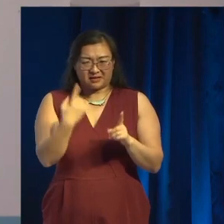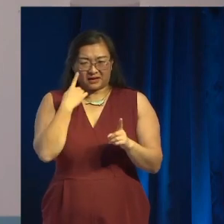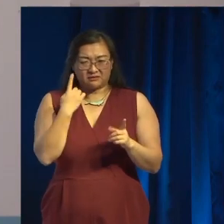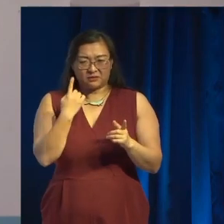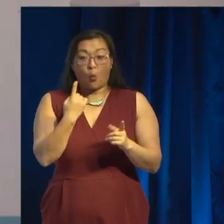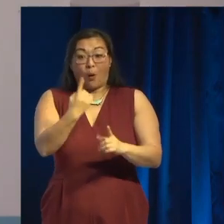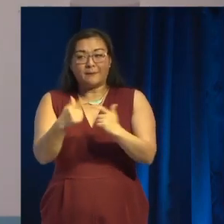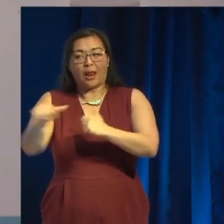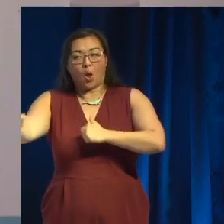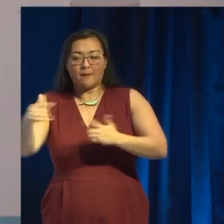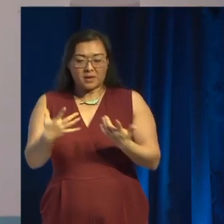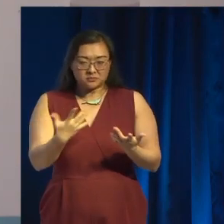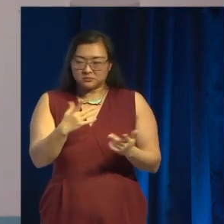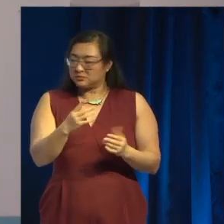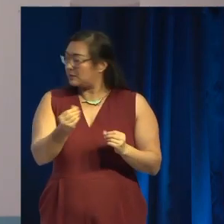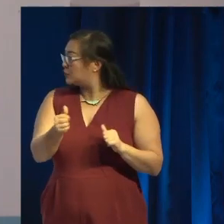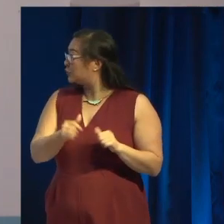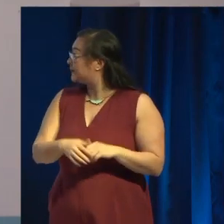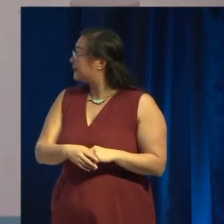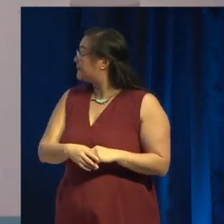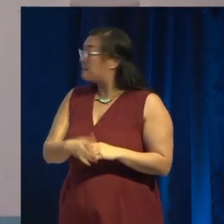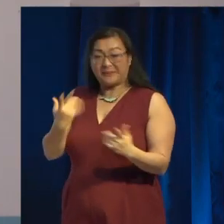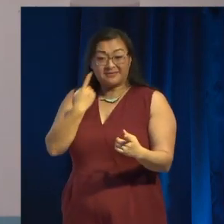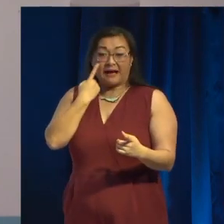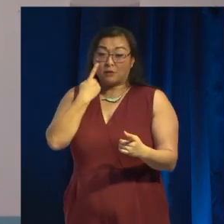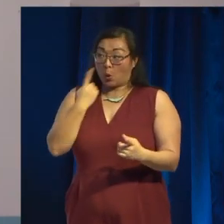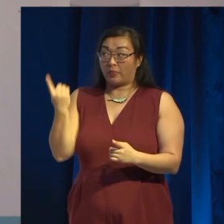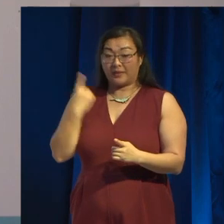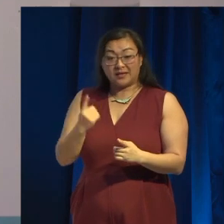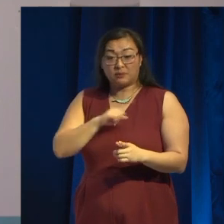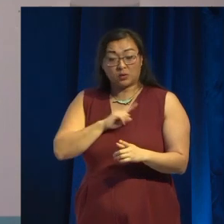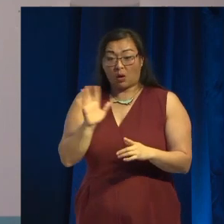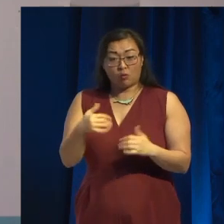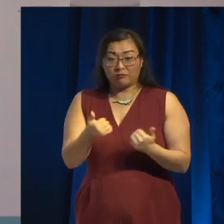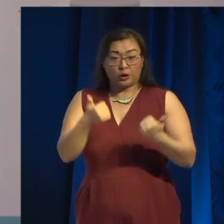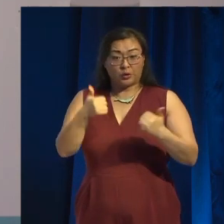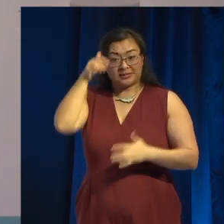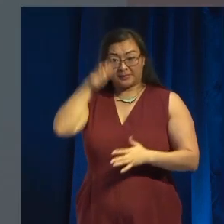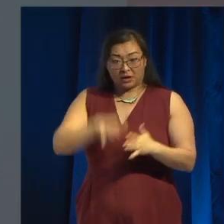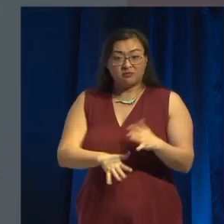please check them out. They are really good experiences, I think, proving my point very well.